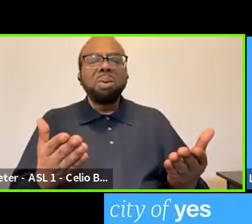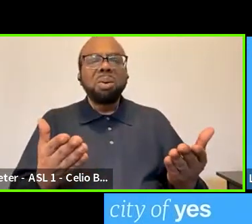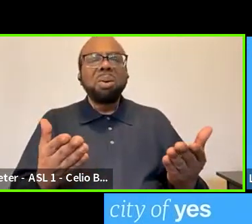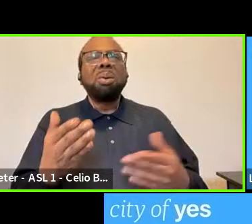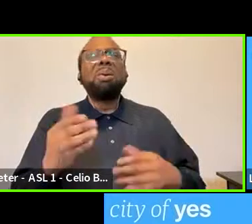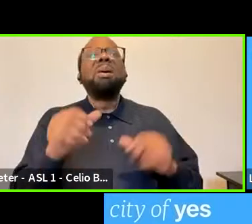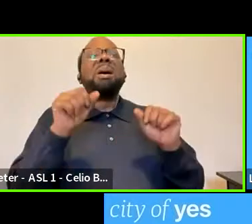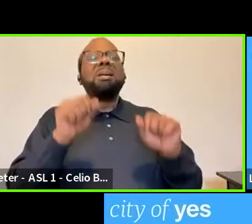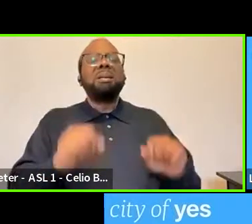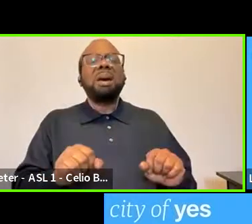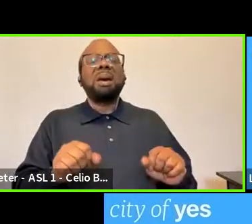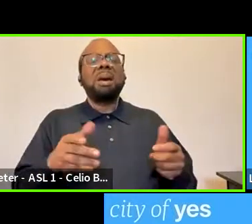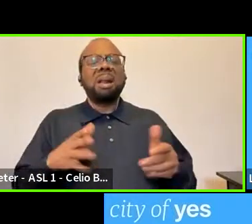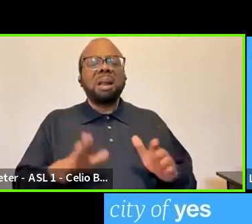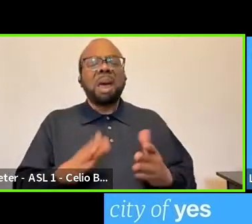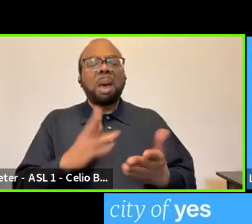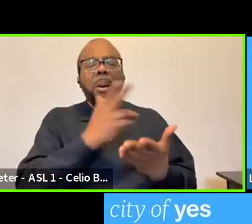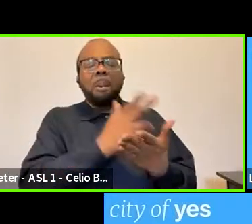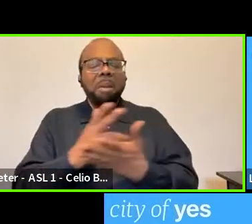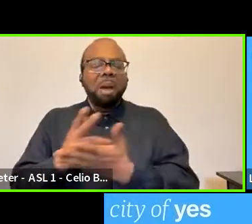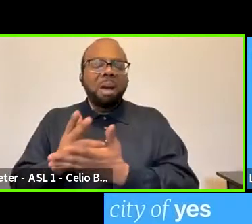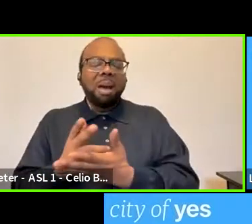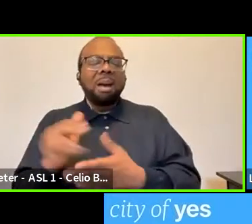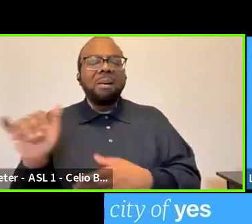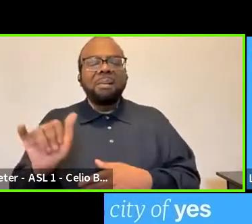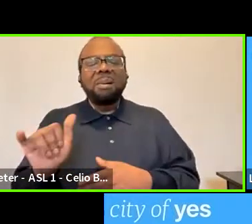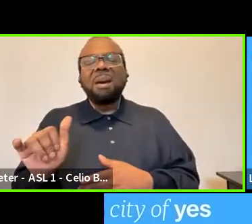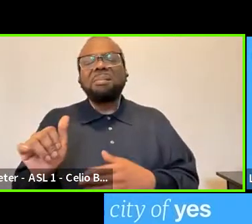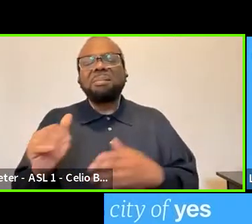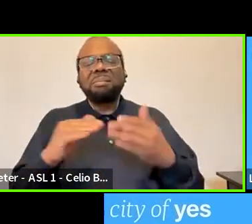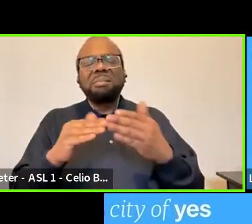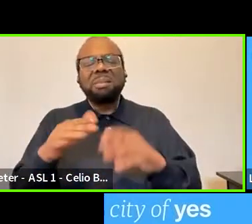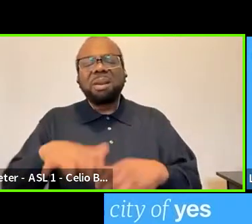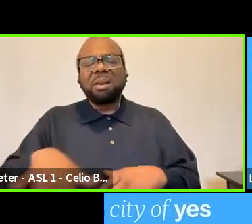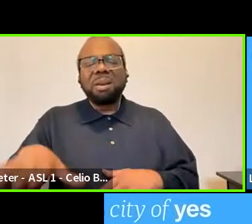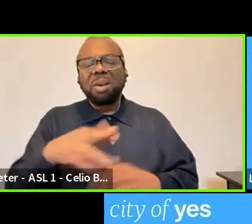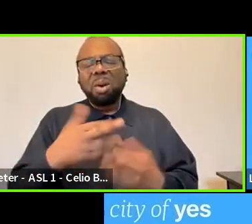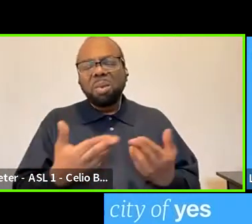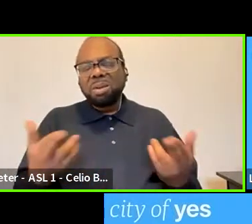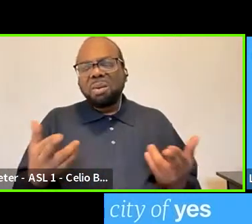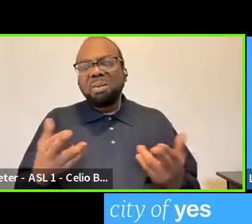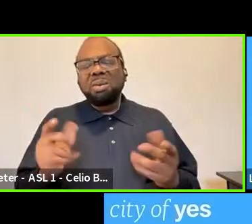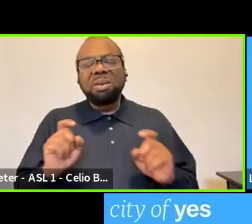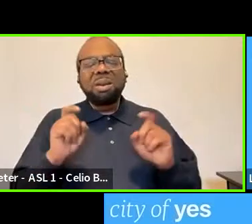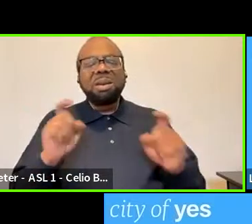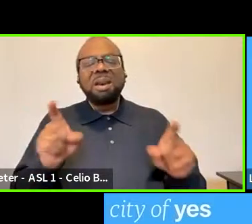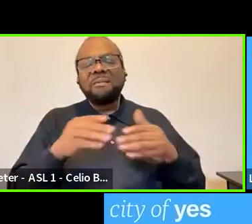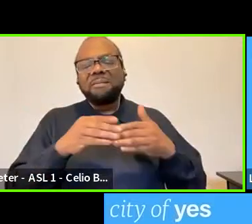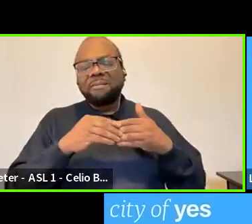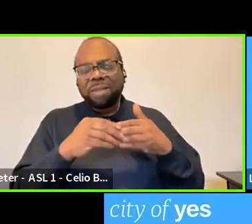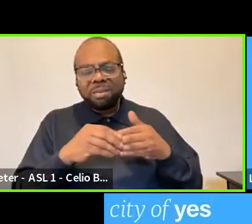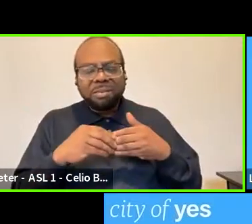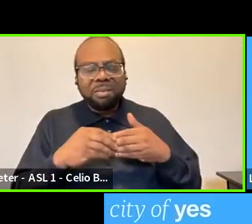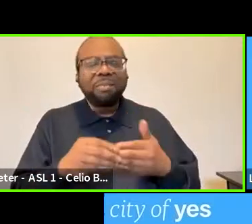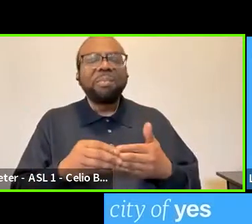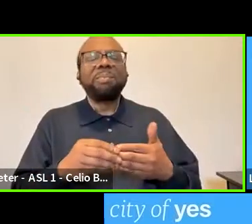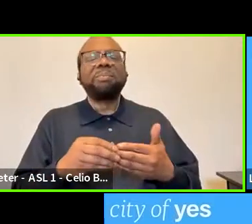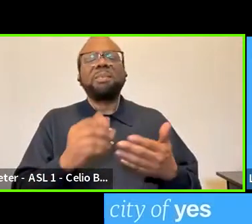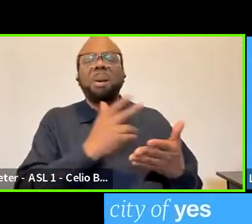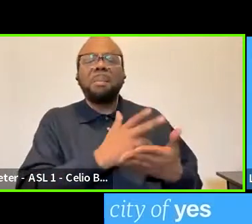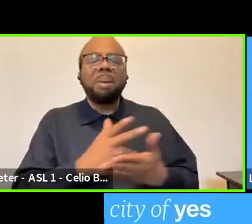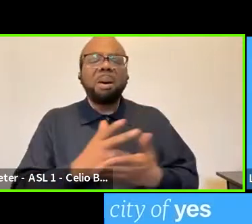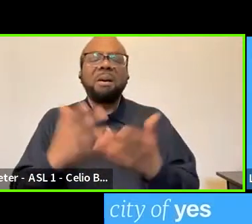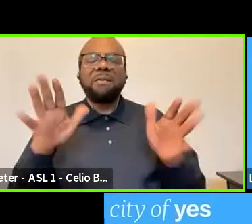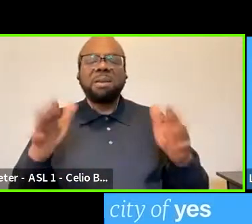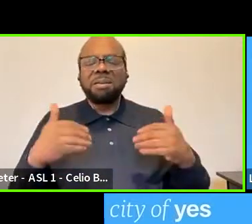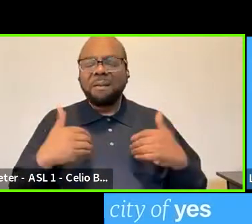enable parking to serve as something more like a neighborhood resource to provide increasing flexibility, um, for parking that already